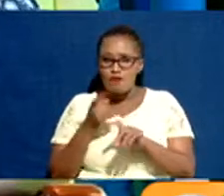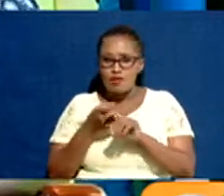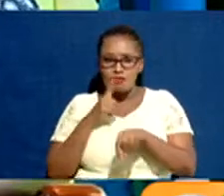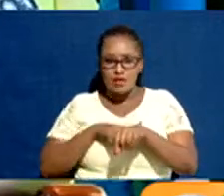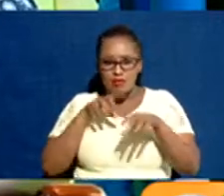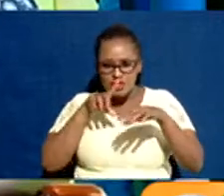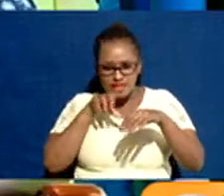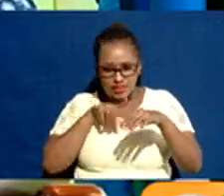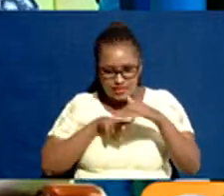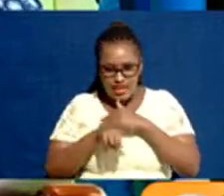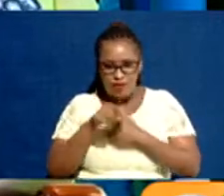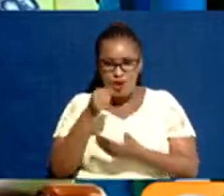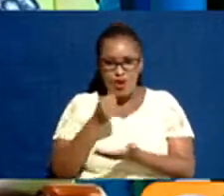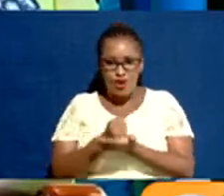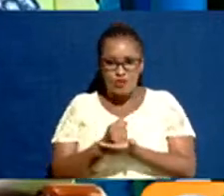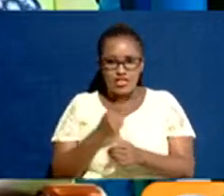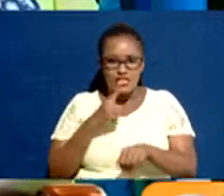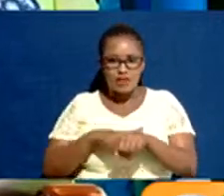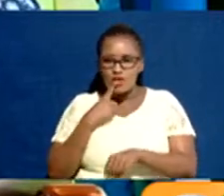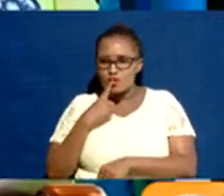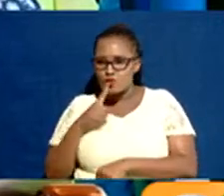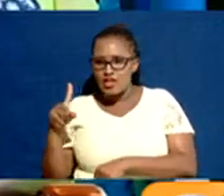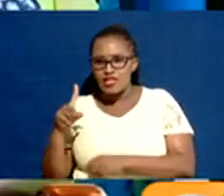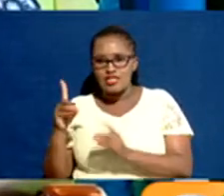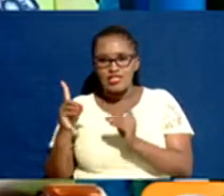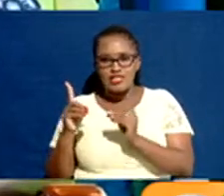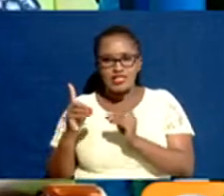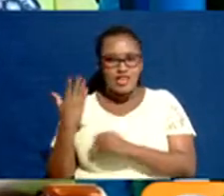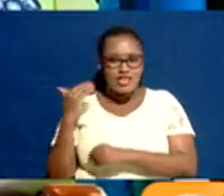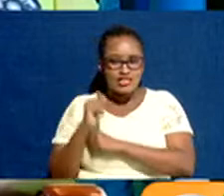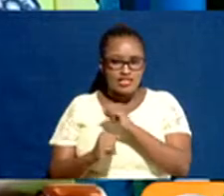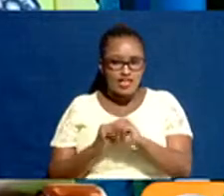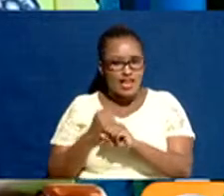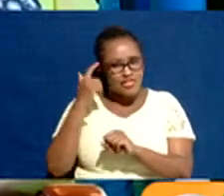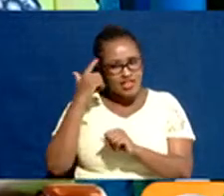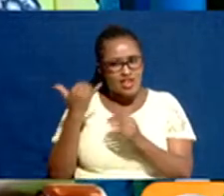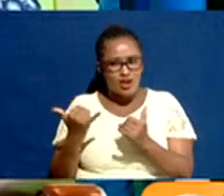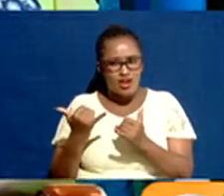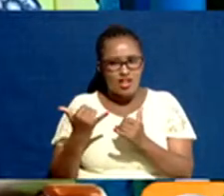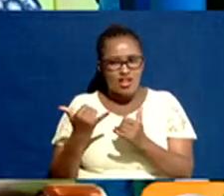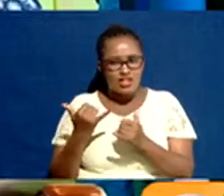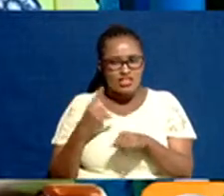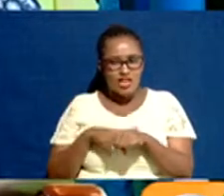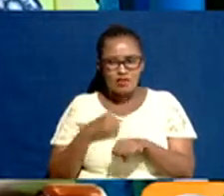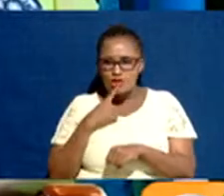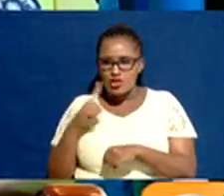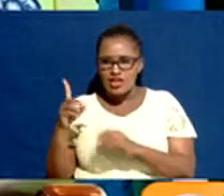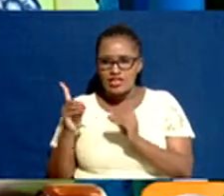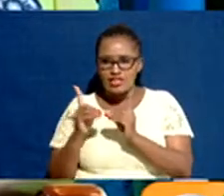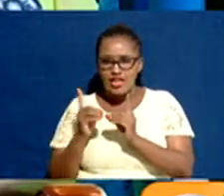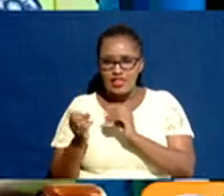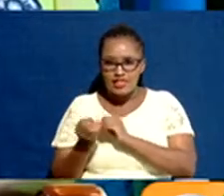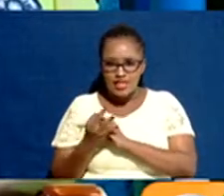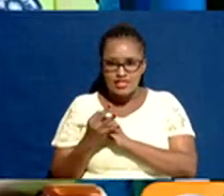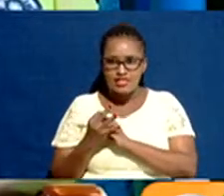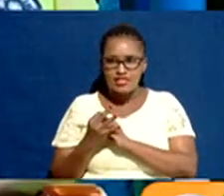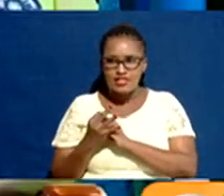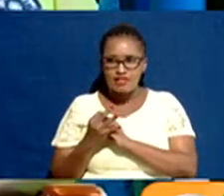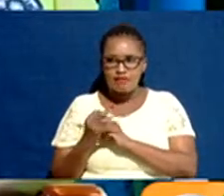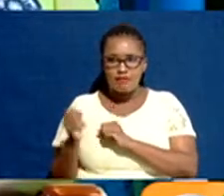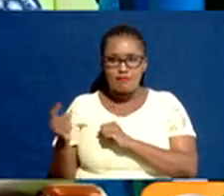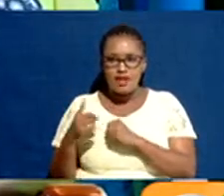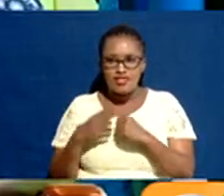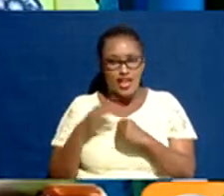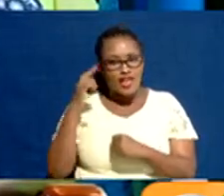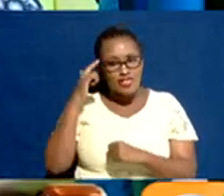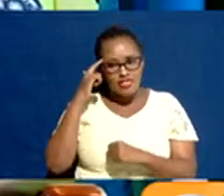today is 6 months since we were sworn in. 7 months. On the 13th. I think it's six. We were sworn in on the 13th of September. So I